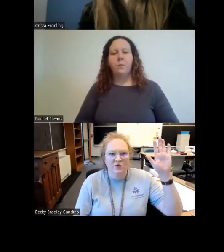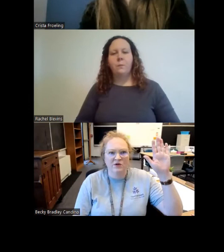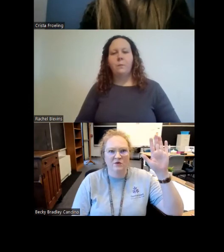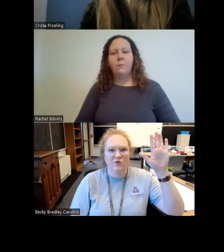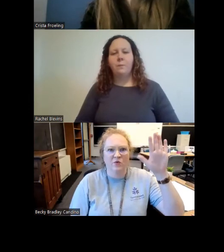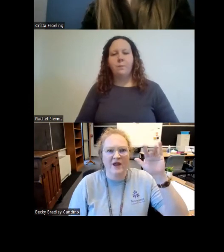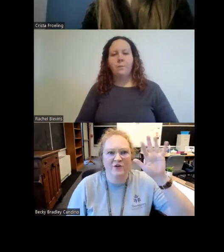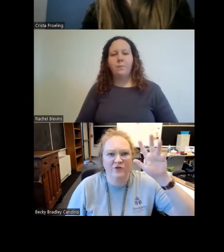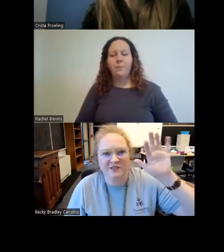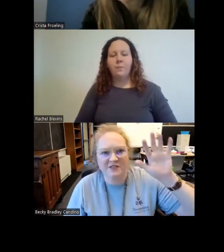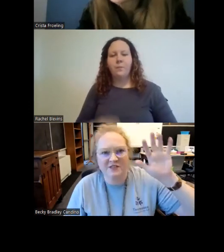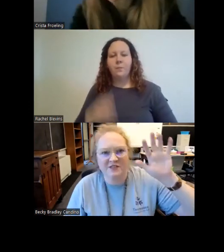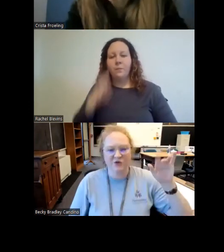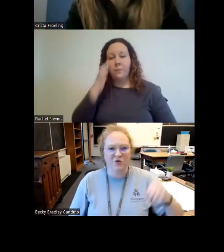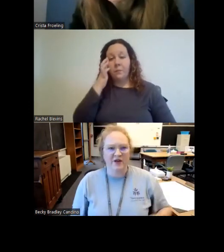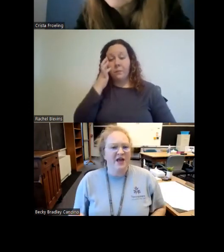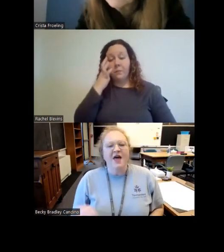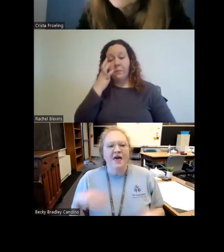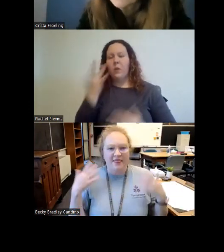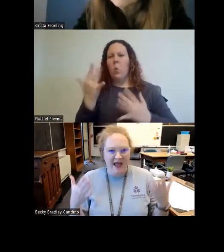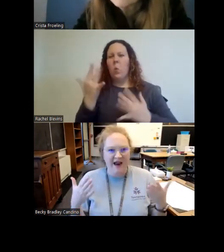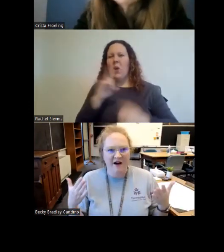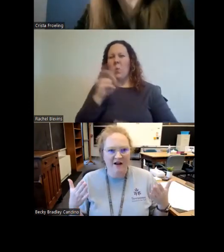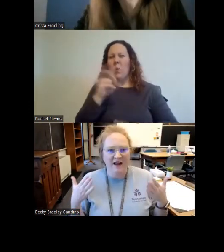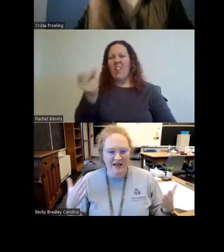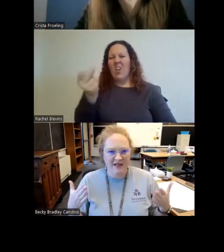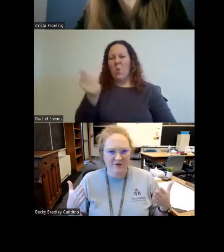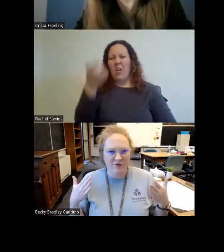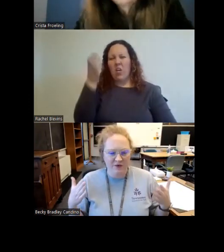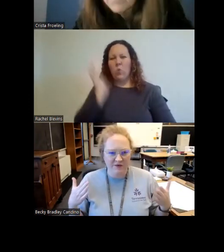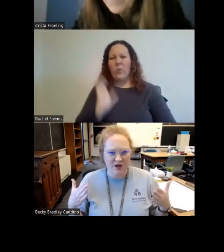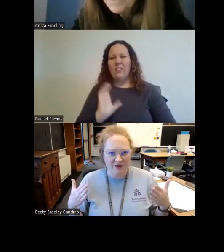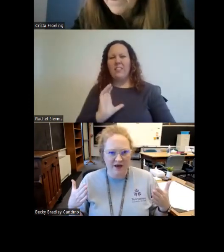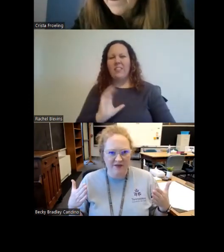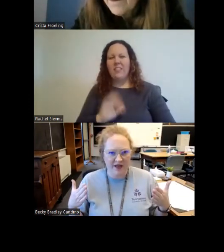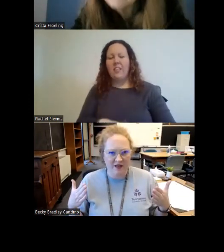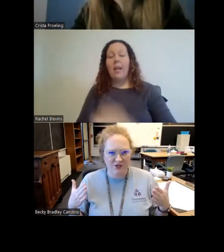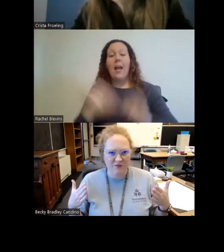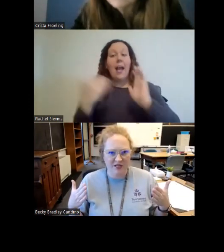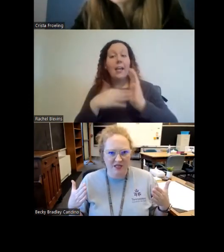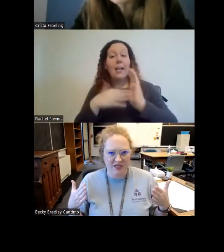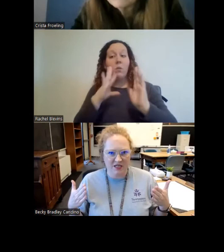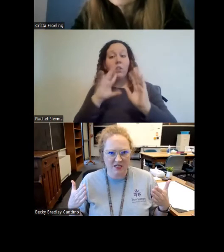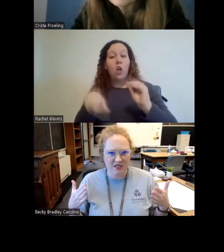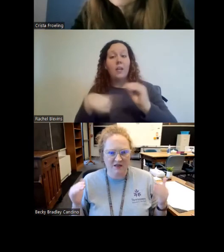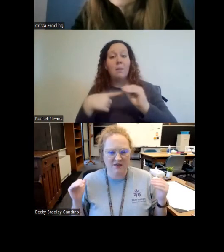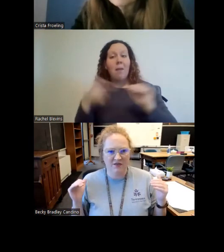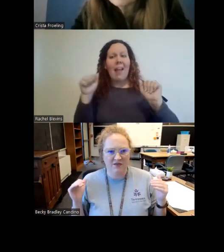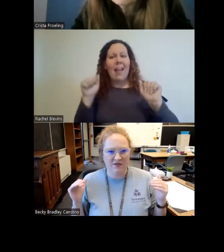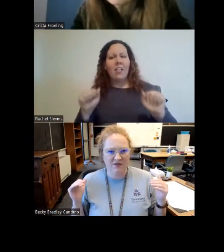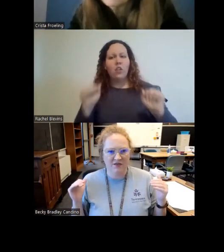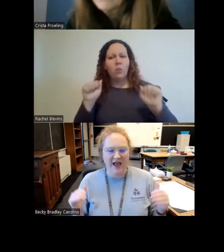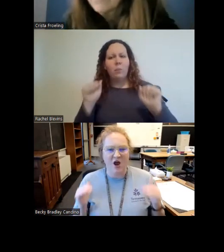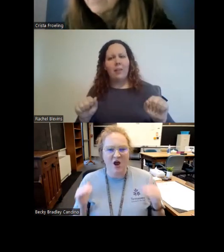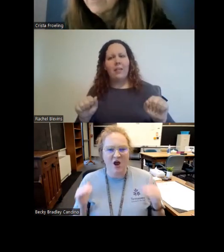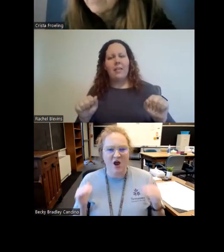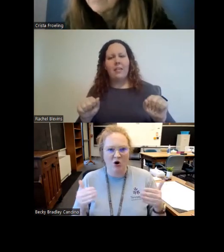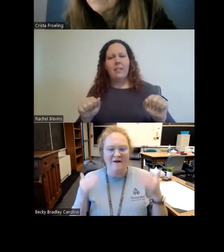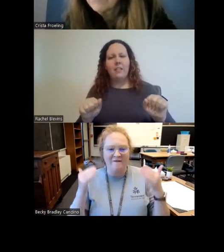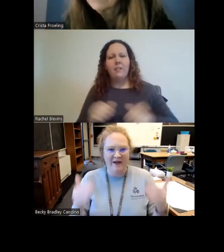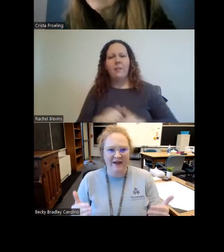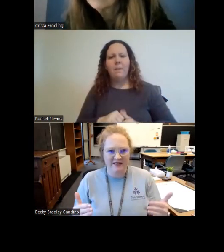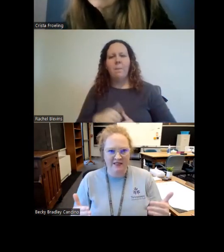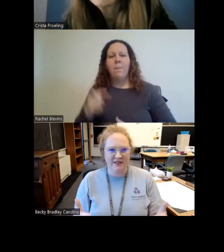So impaired speech. Wait, Krista, real Yeah. quick. Yeah. There, again, when we were talking about the eligibility, they are